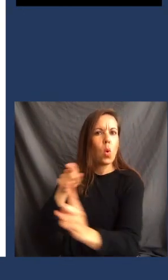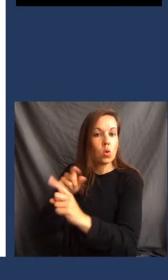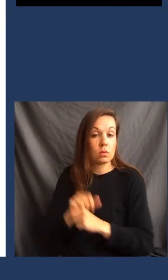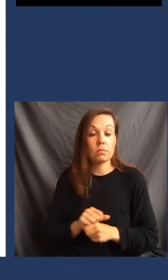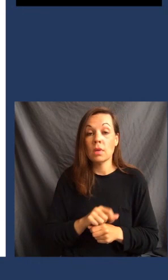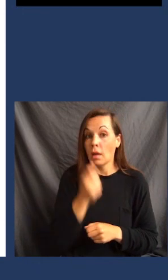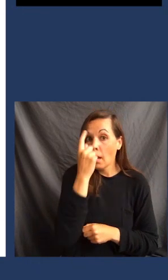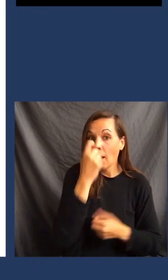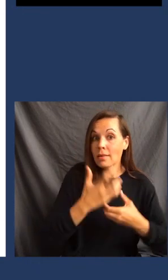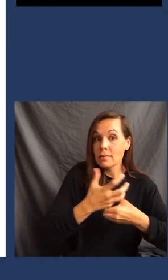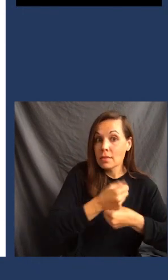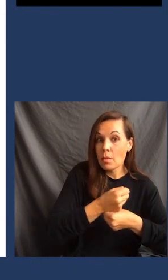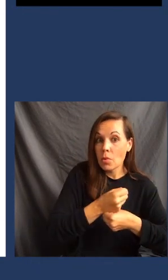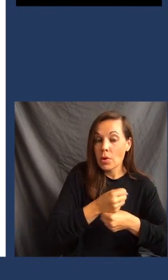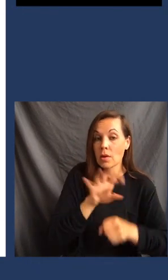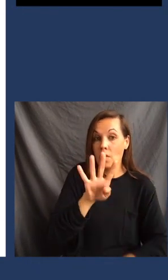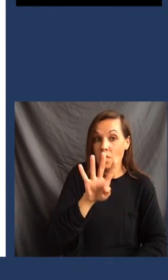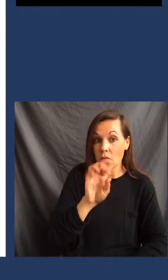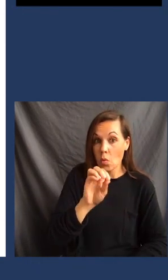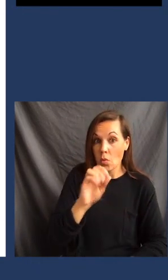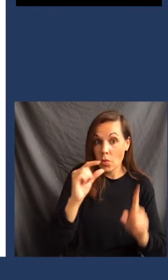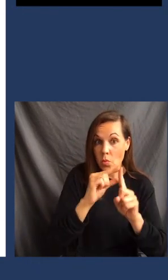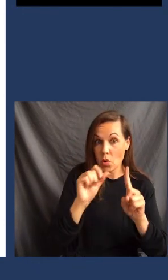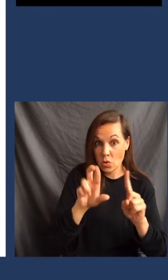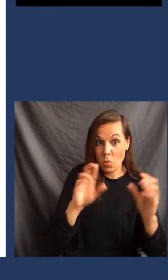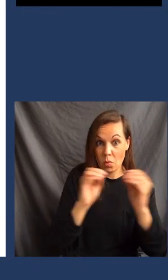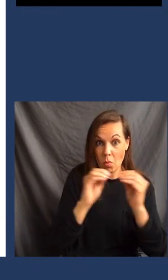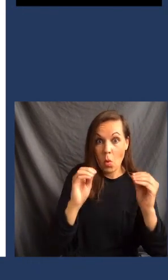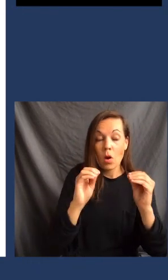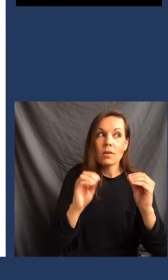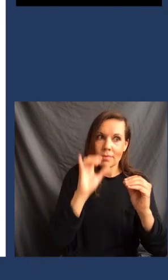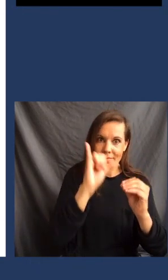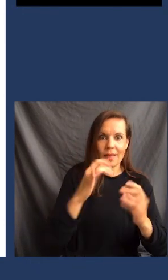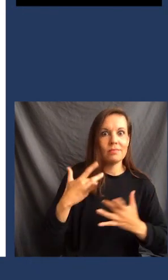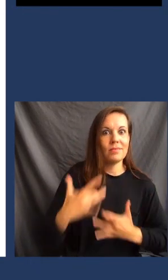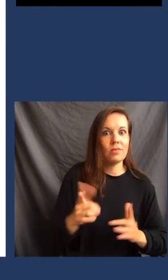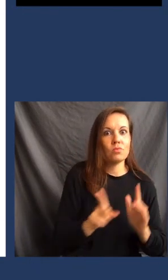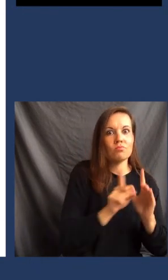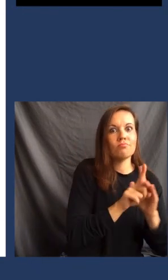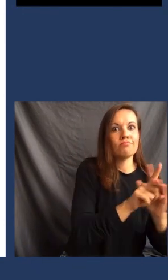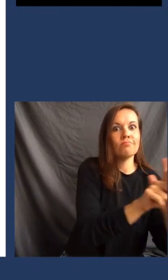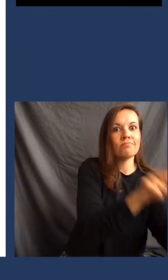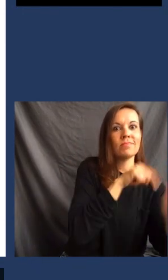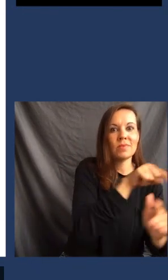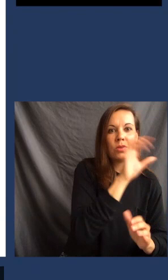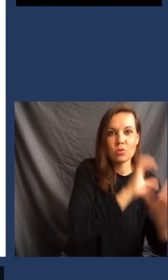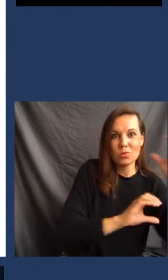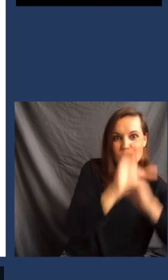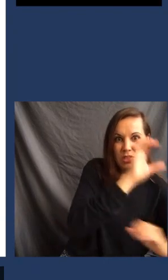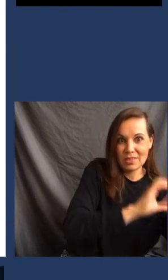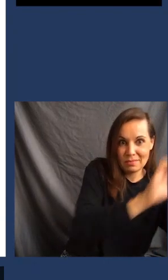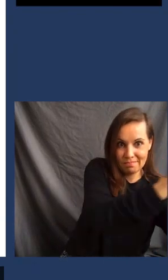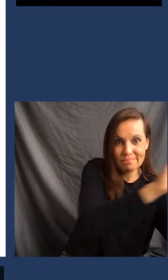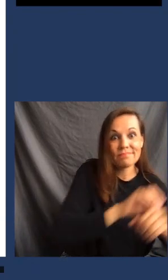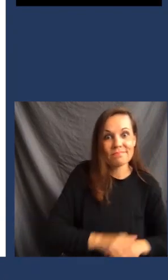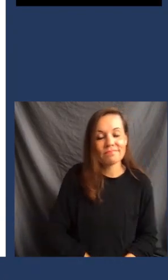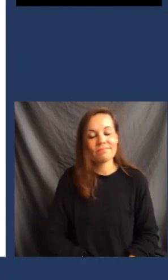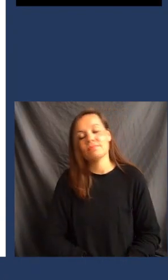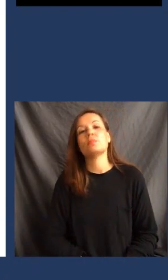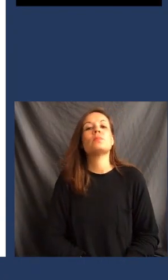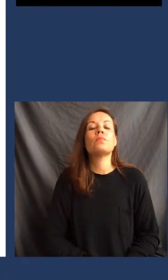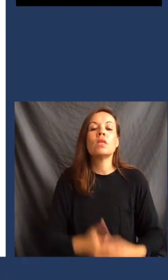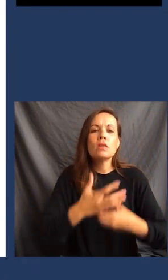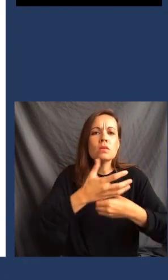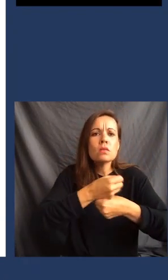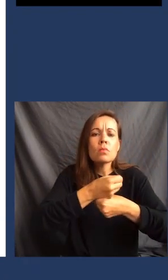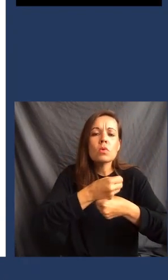add a summary of 40 words or more, it makes your profile more likely to turn up on a future employer search? You'd